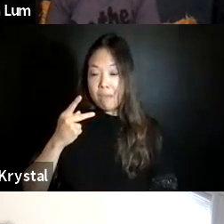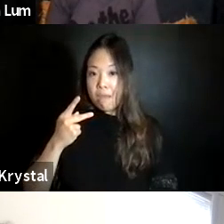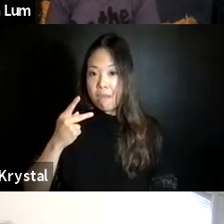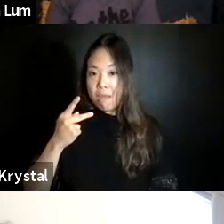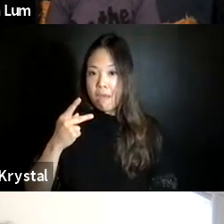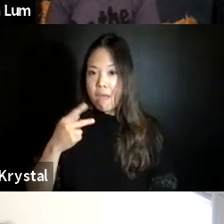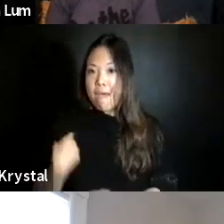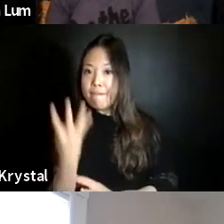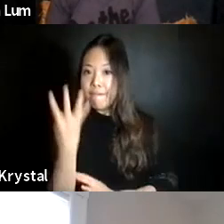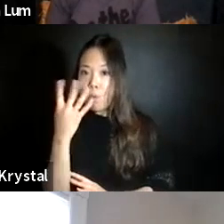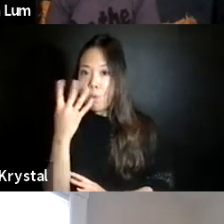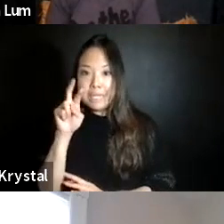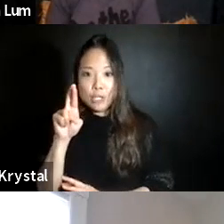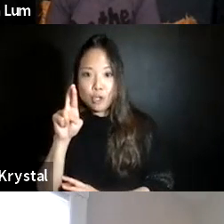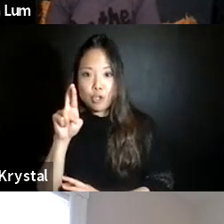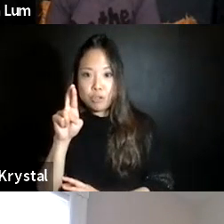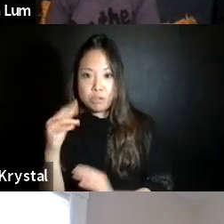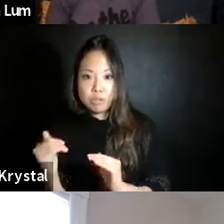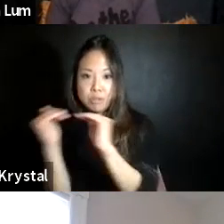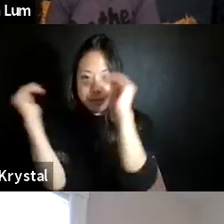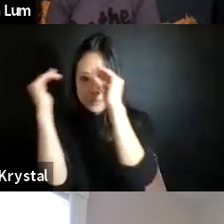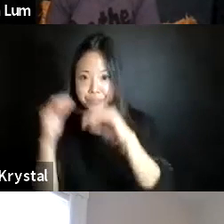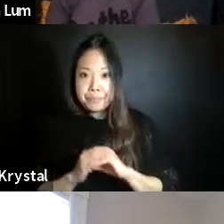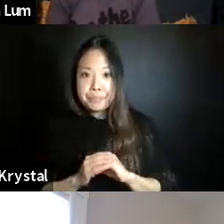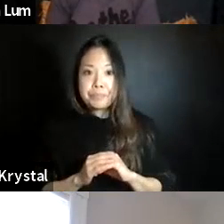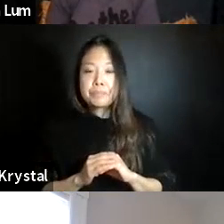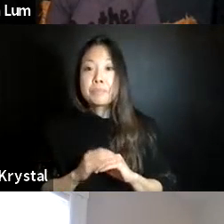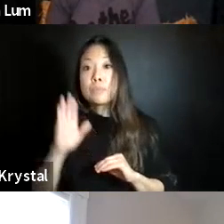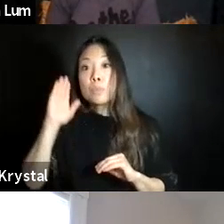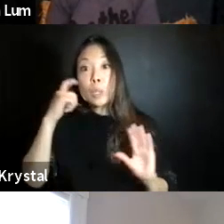You'll see large swaths in the same tier.